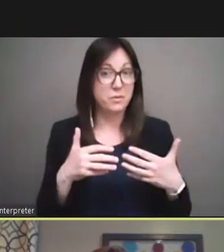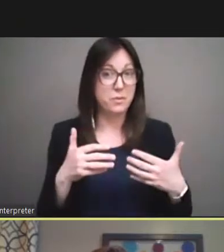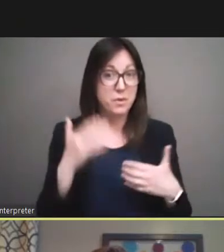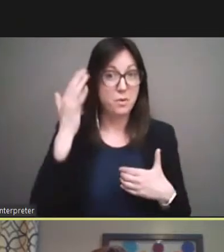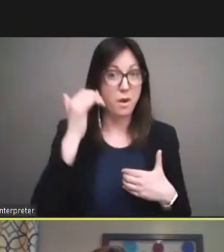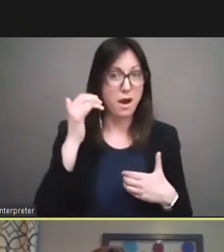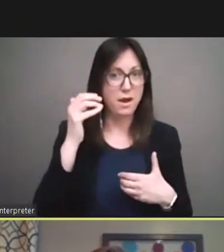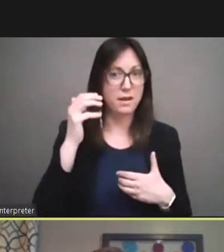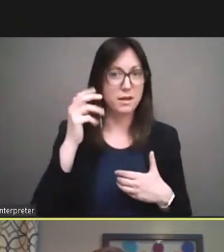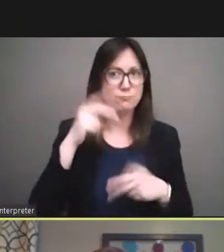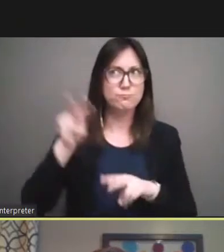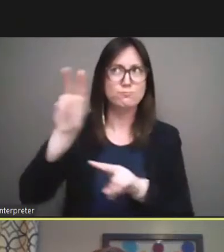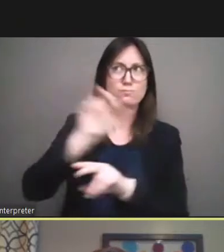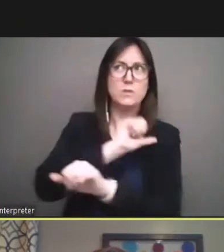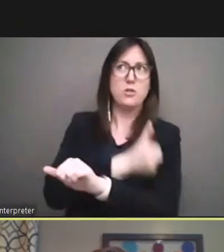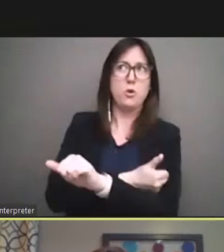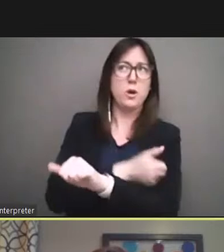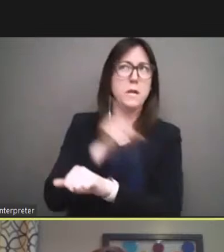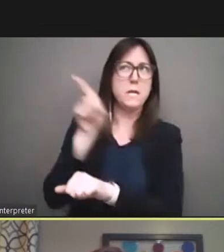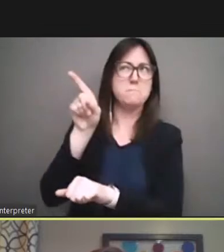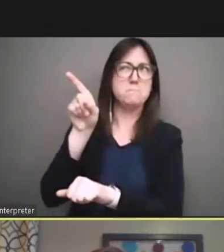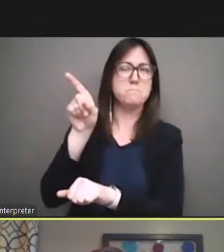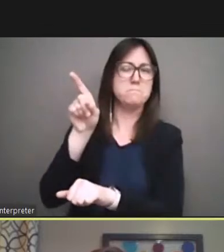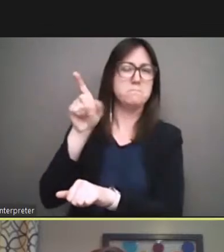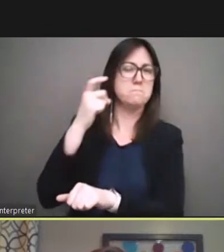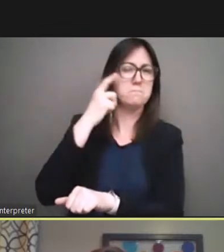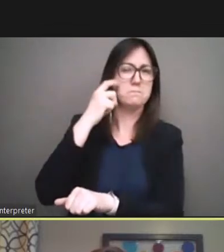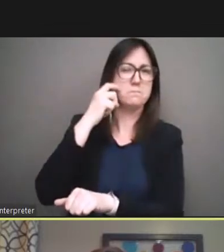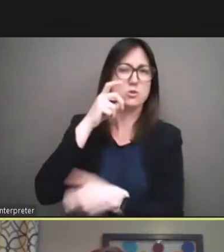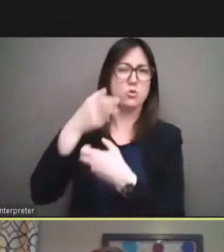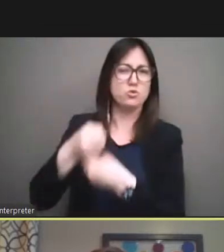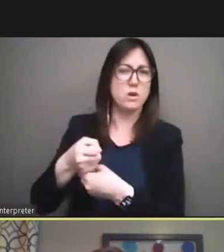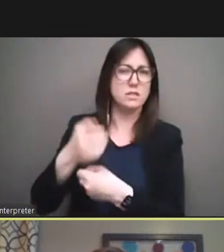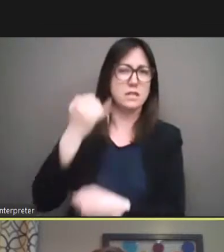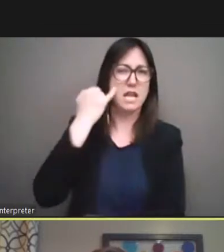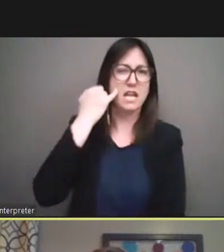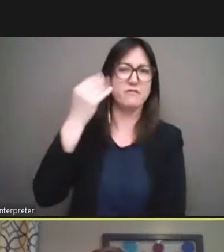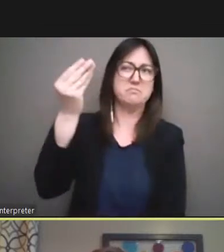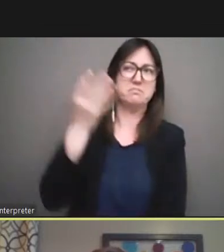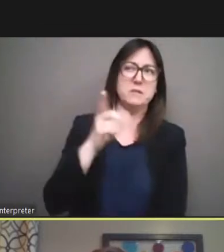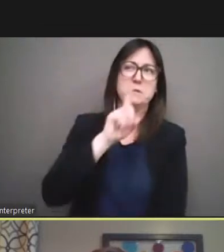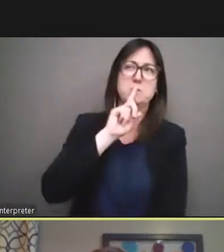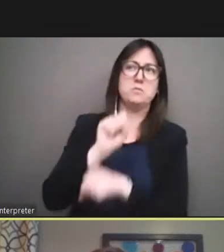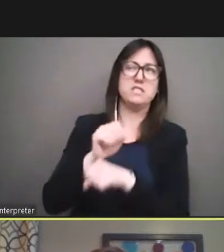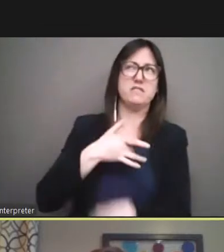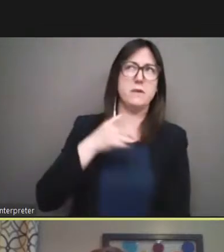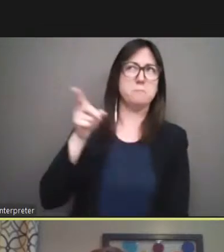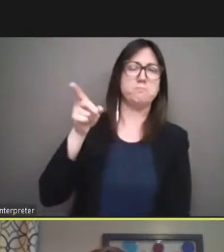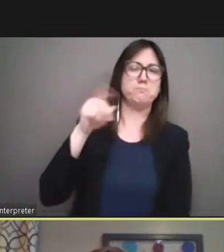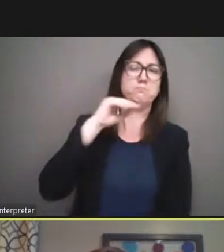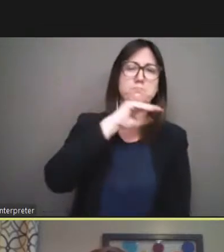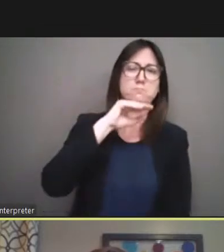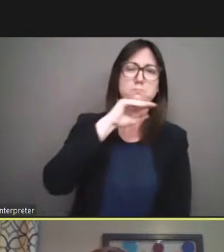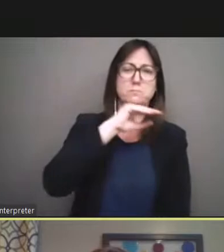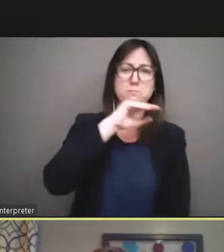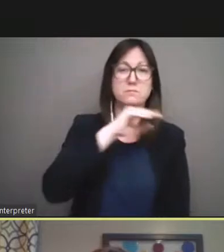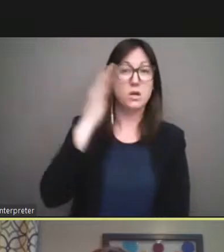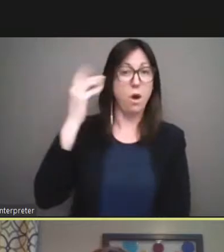fear that we aren't being told the truth, even if we are, because of historically being lied